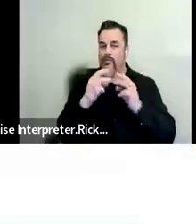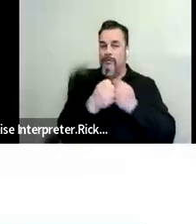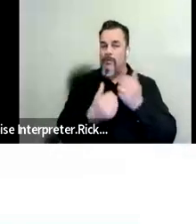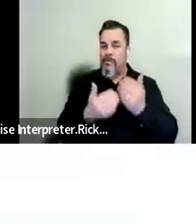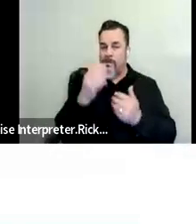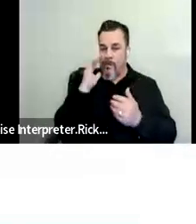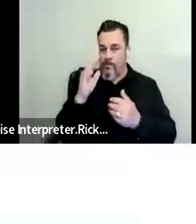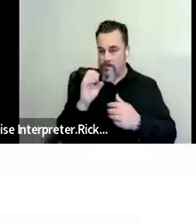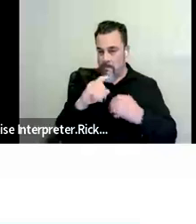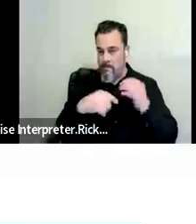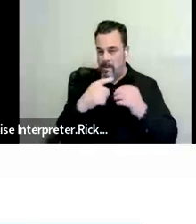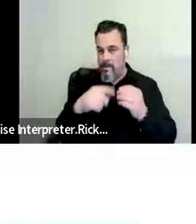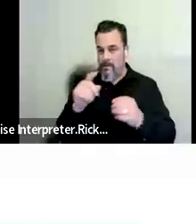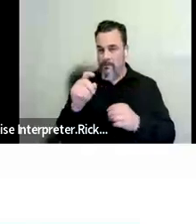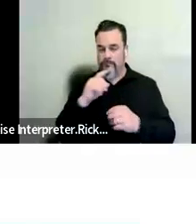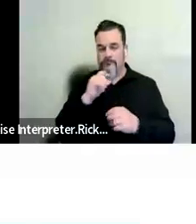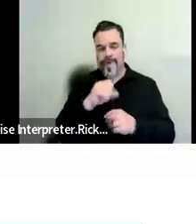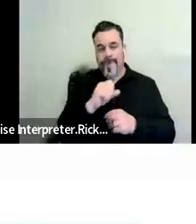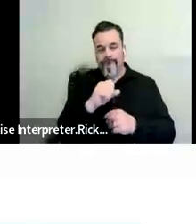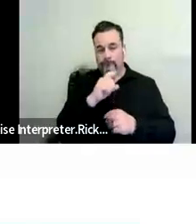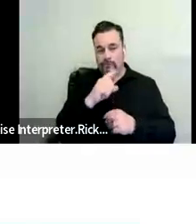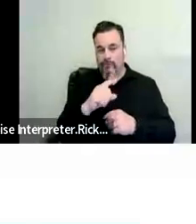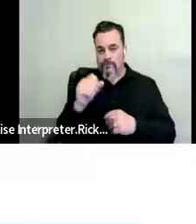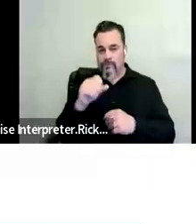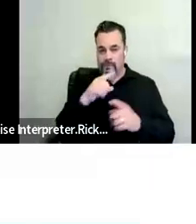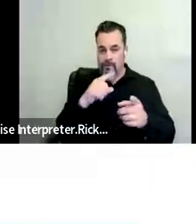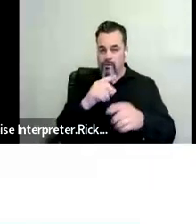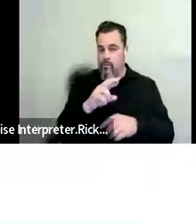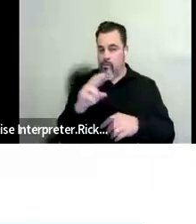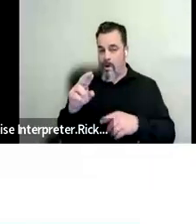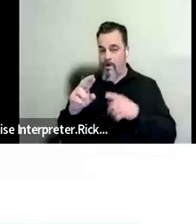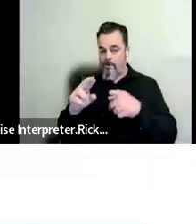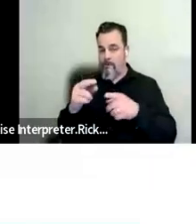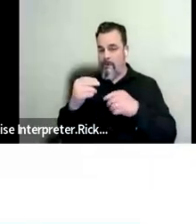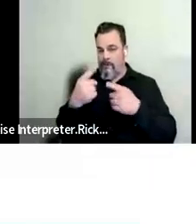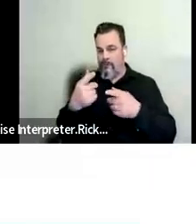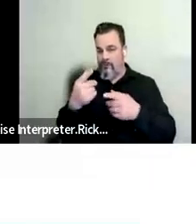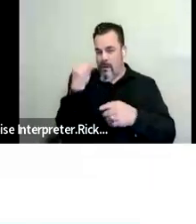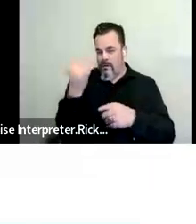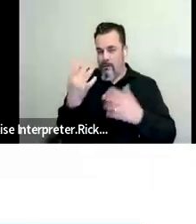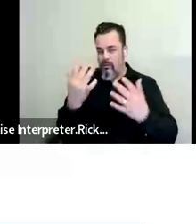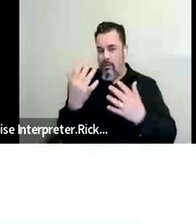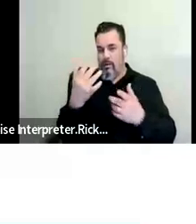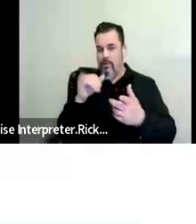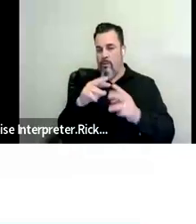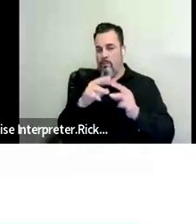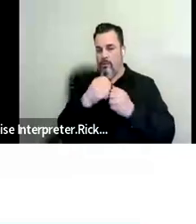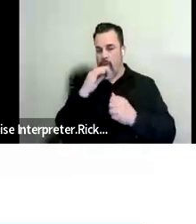Sure. Yes. Does the one on the right give you any sense of what the workshop's going to be about?